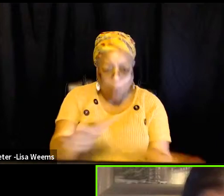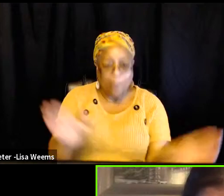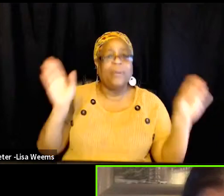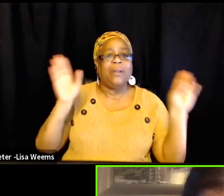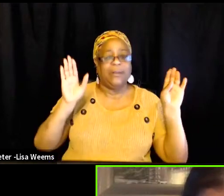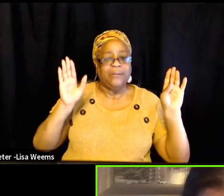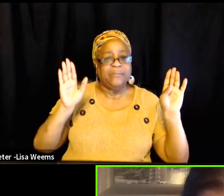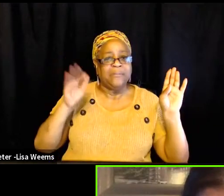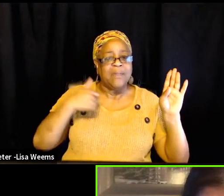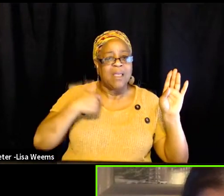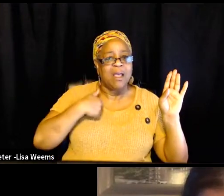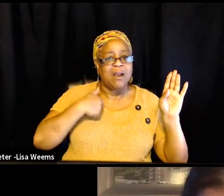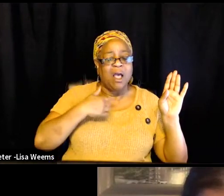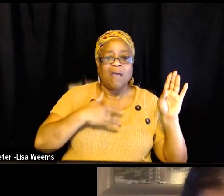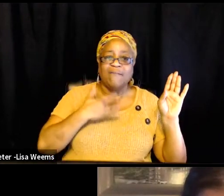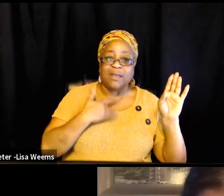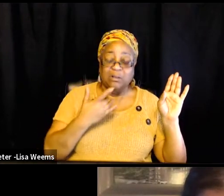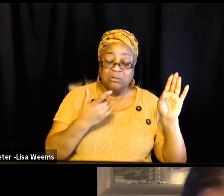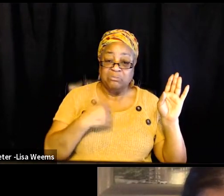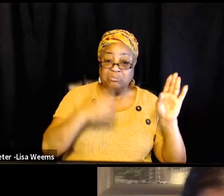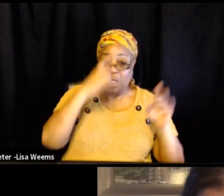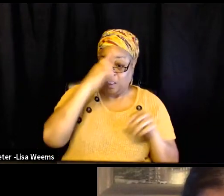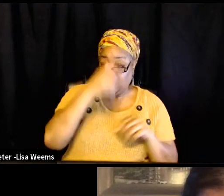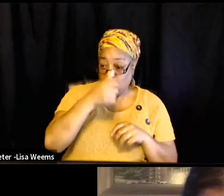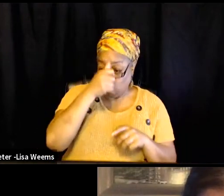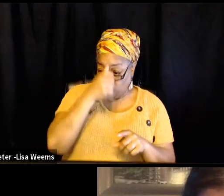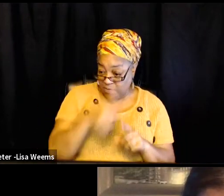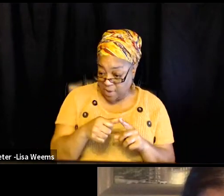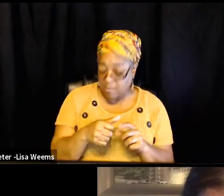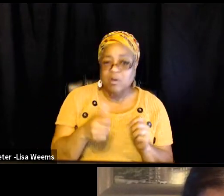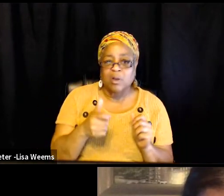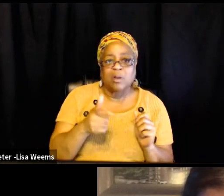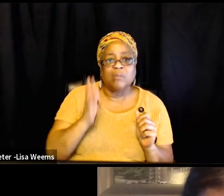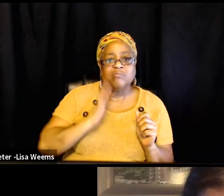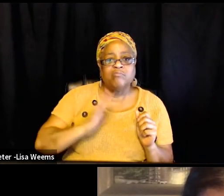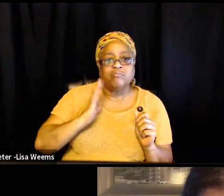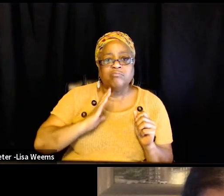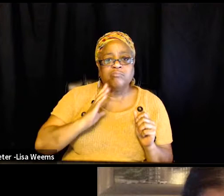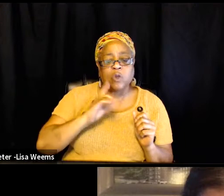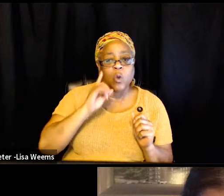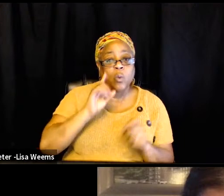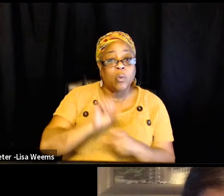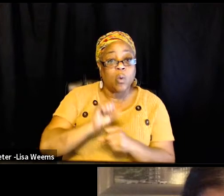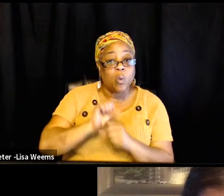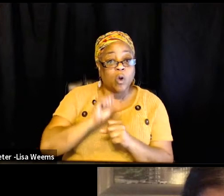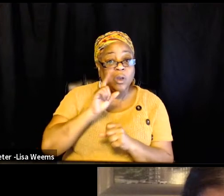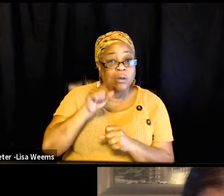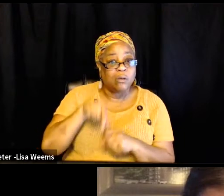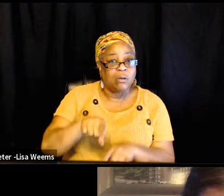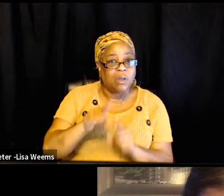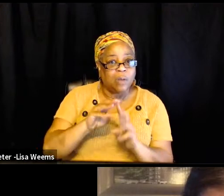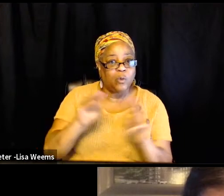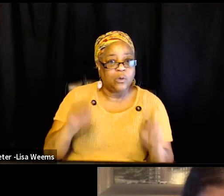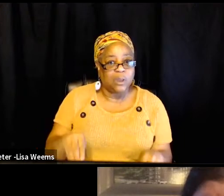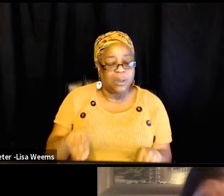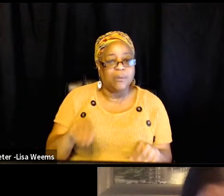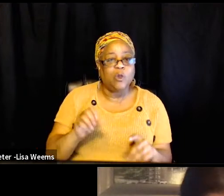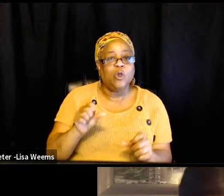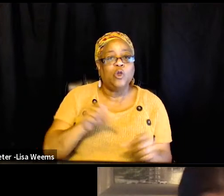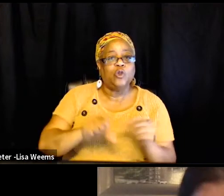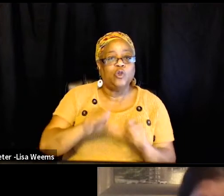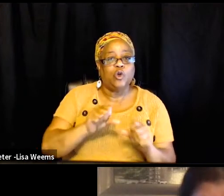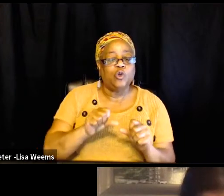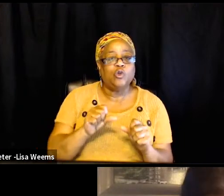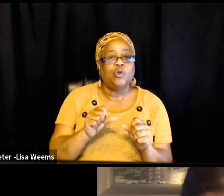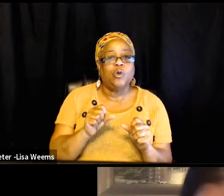And I felt, and I think you might remember this, you know, like we were working at a museum at a time when social practice was rising and